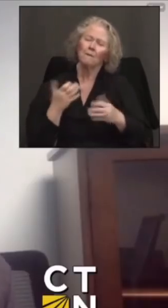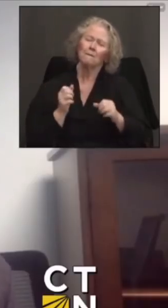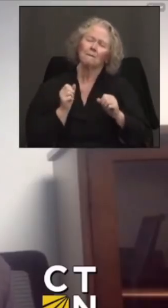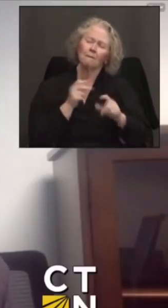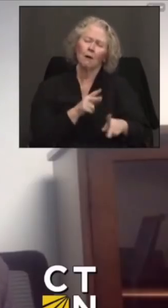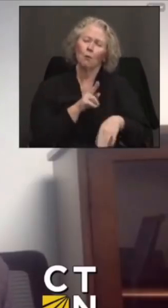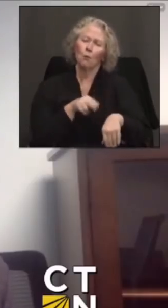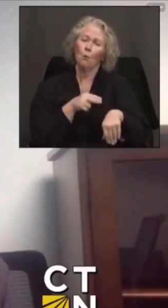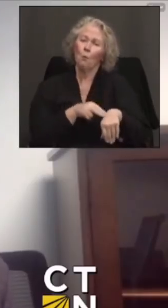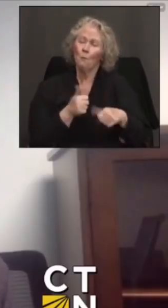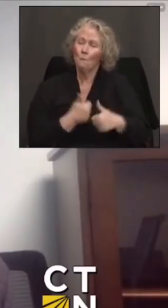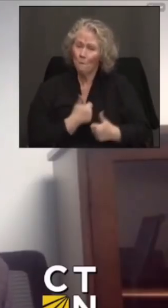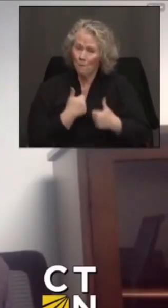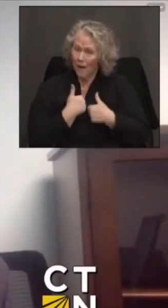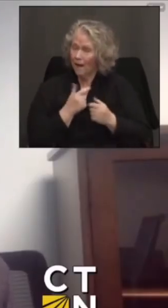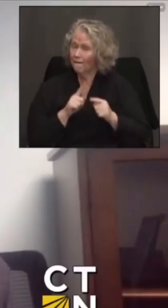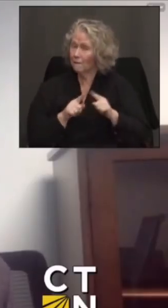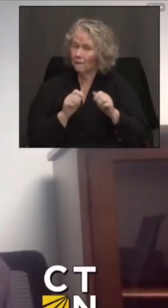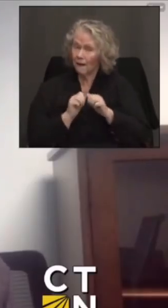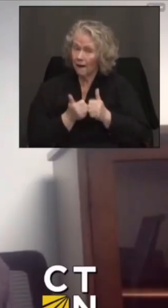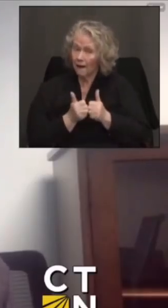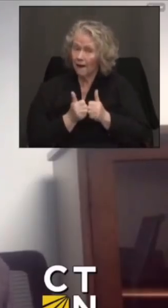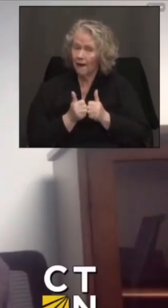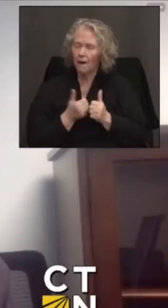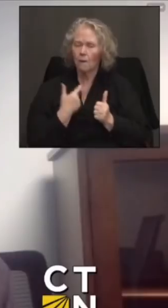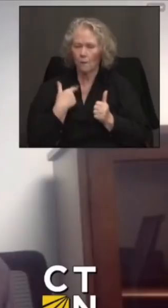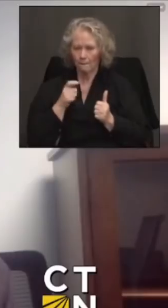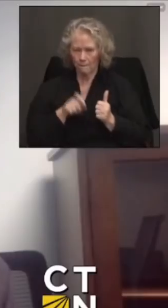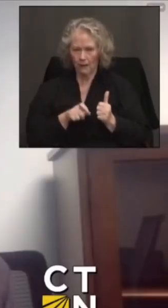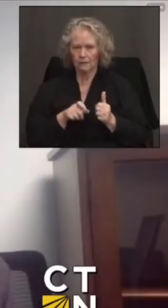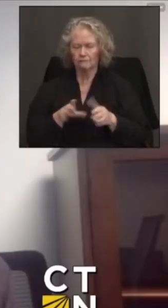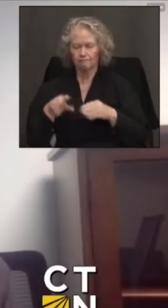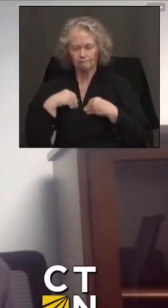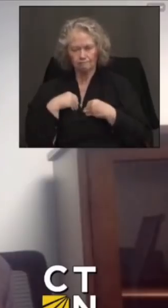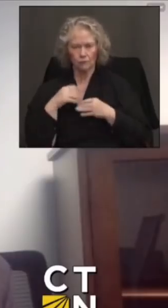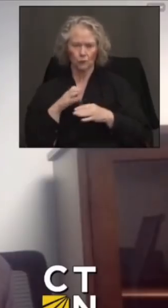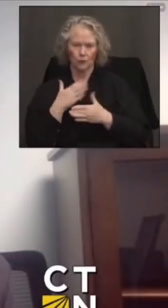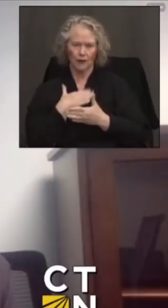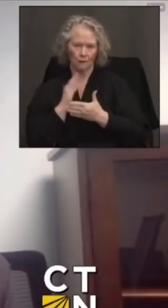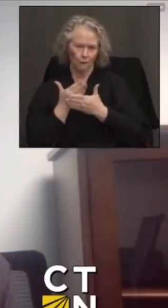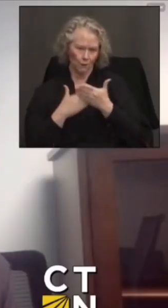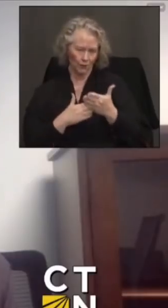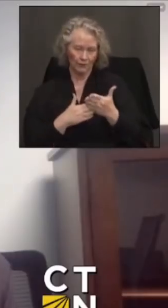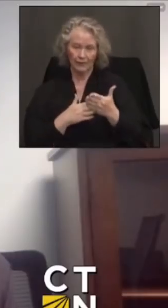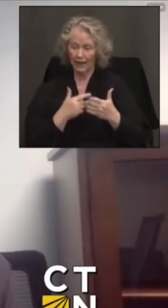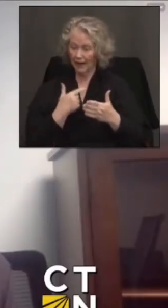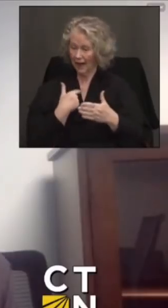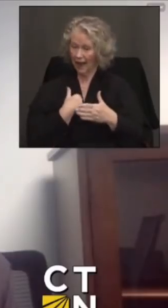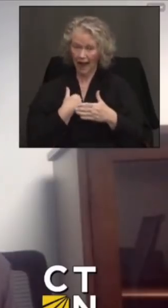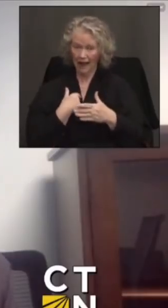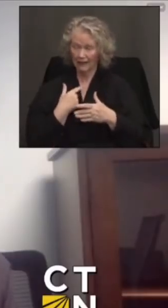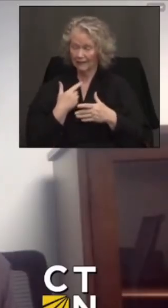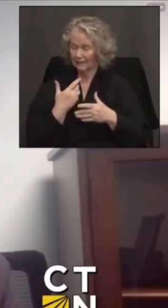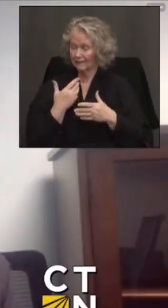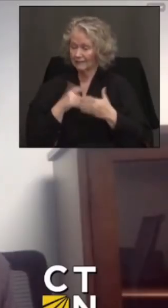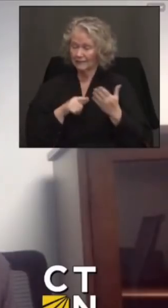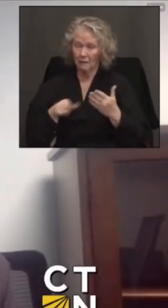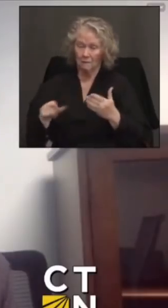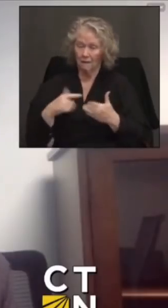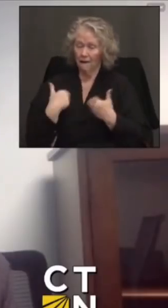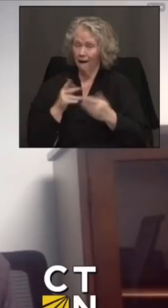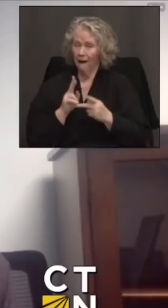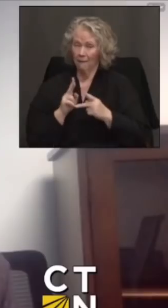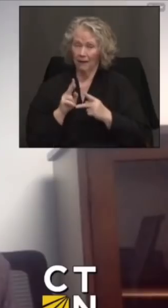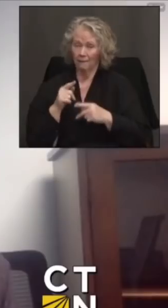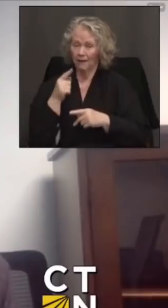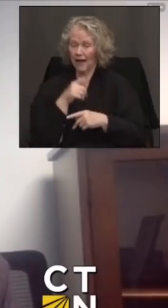the only way that that can happen is if we all do our part. I got vaccinated alongside a handful of really inspiring young people